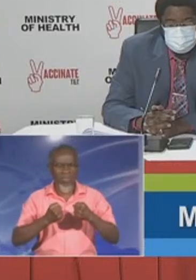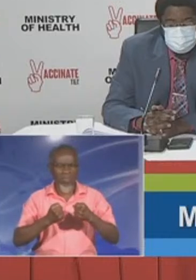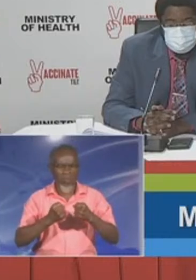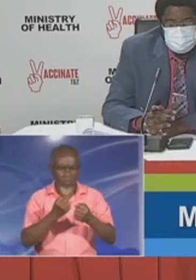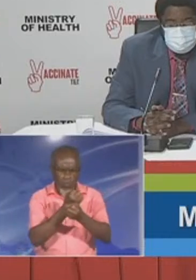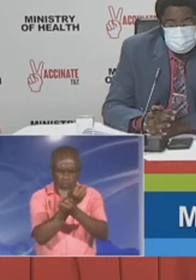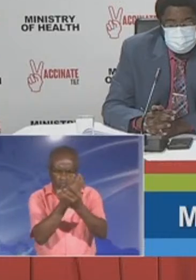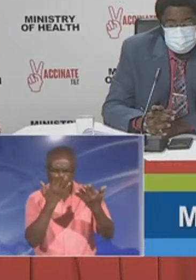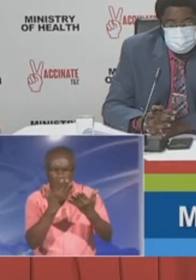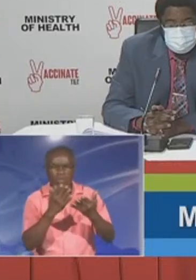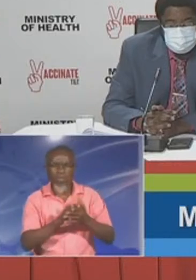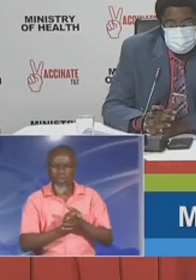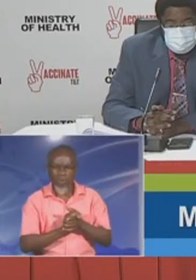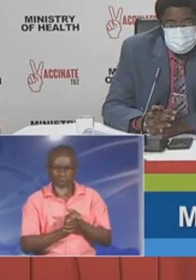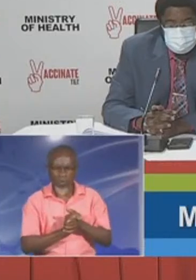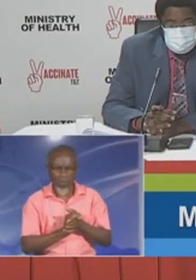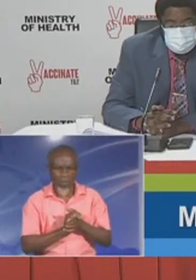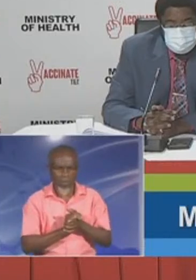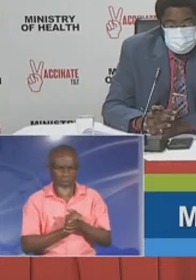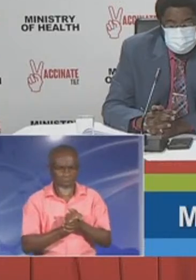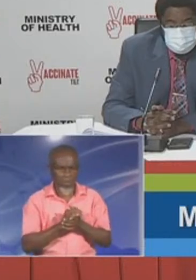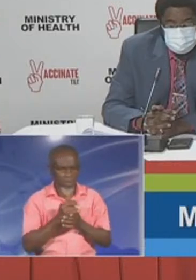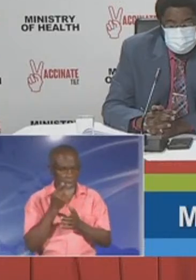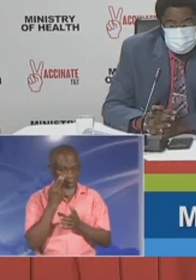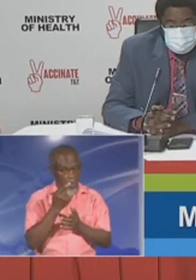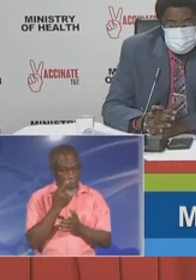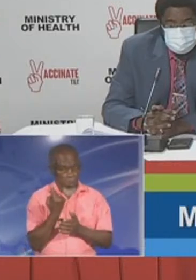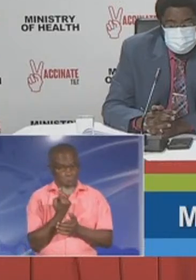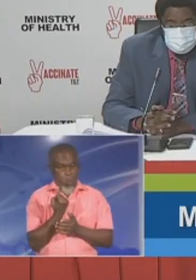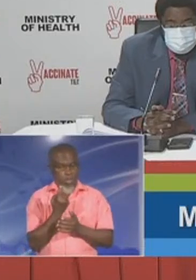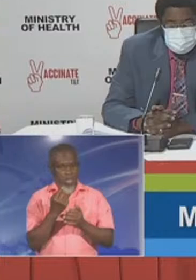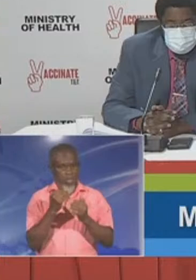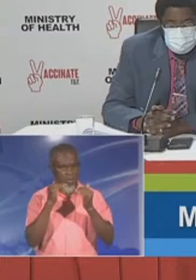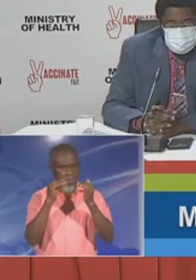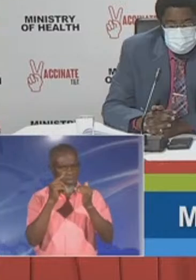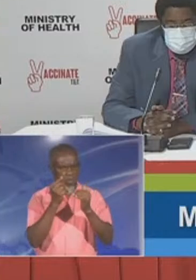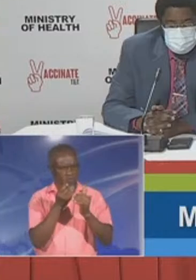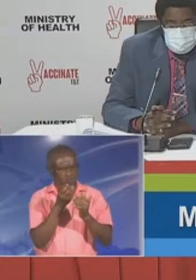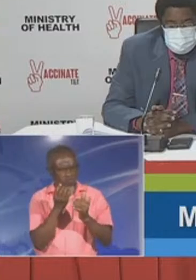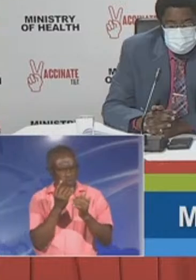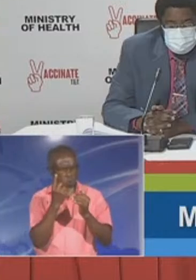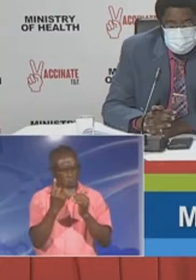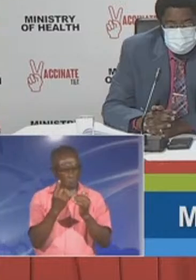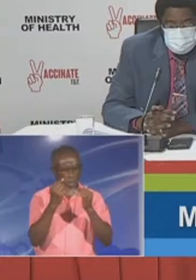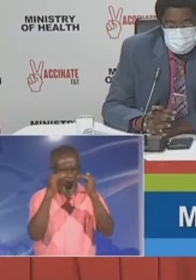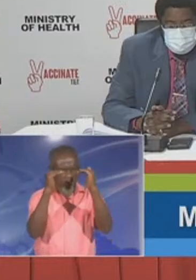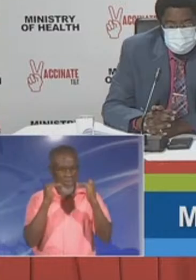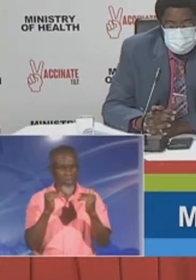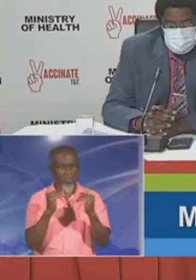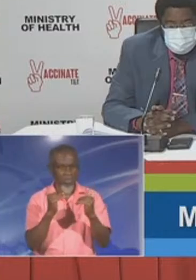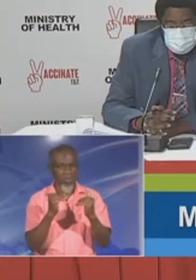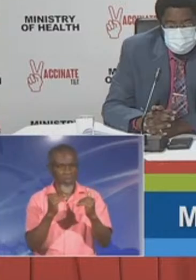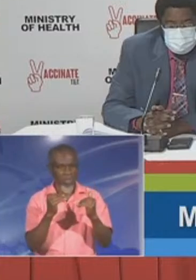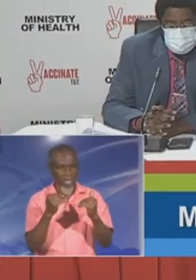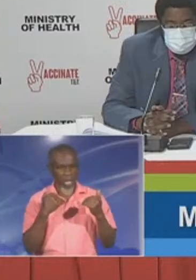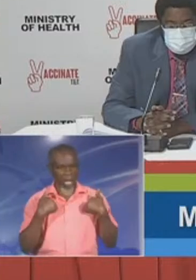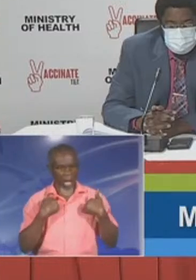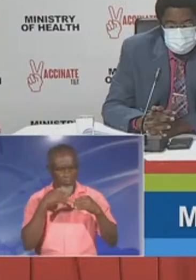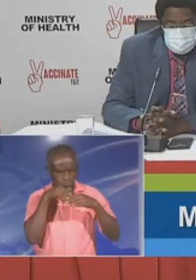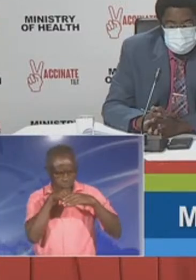facilities is being occupied. Are there any plans anytime soon to decommission any of those? Thank you.